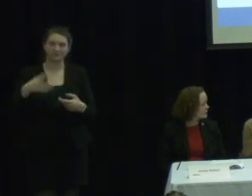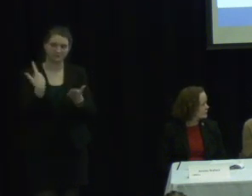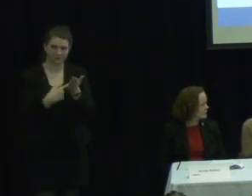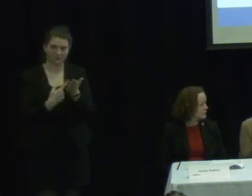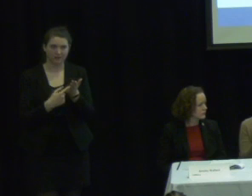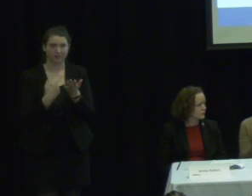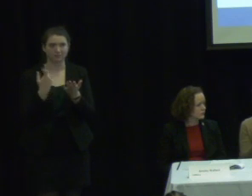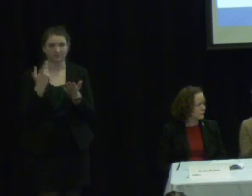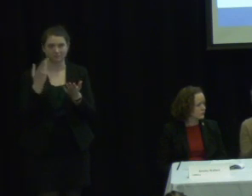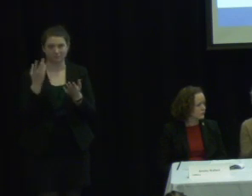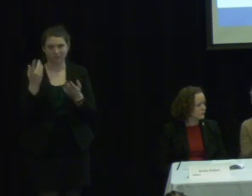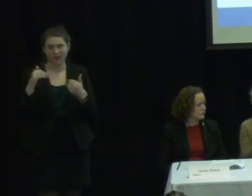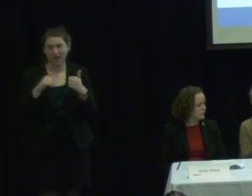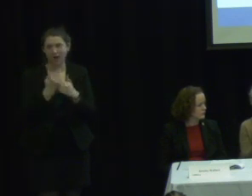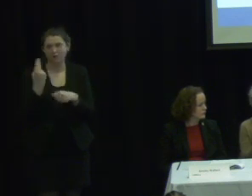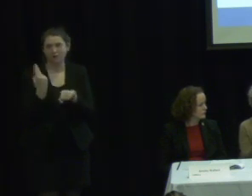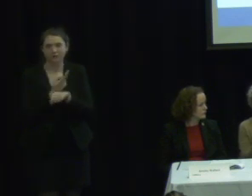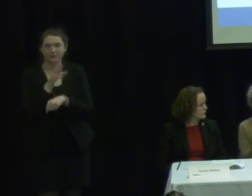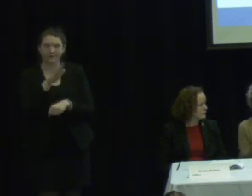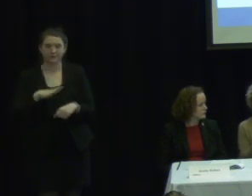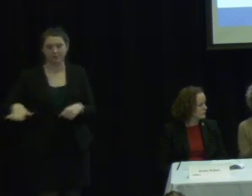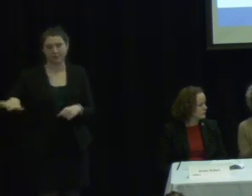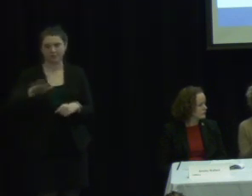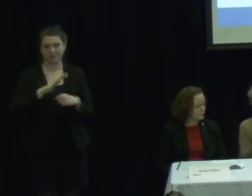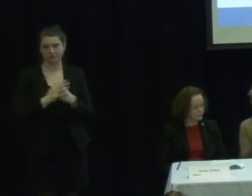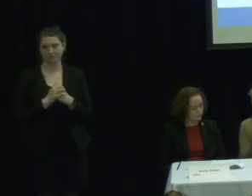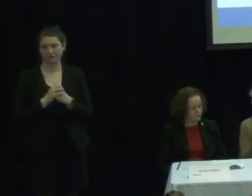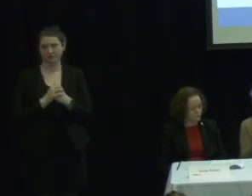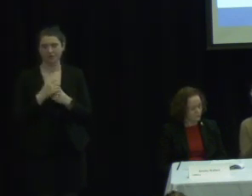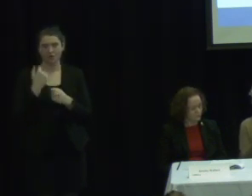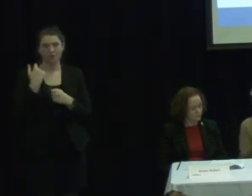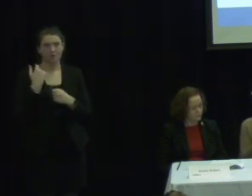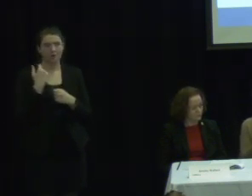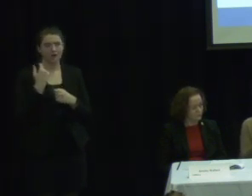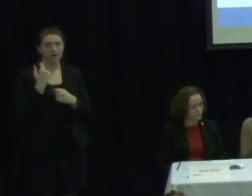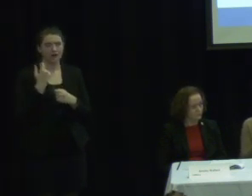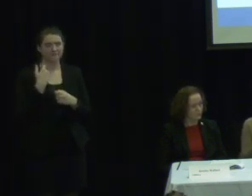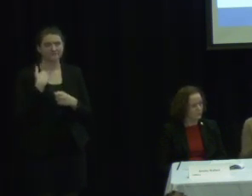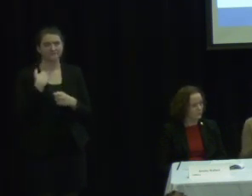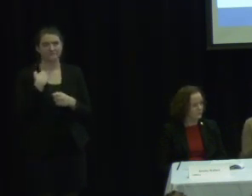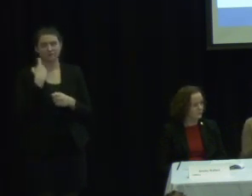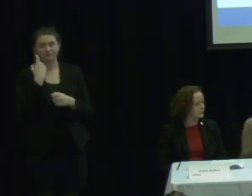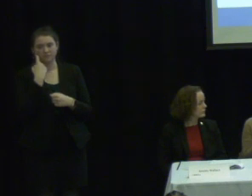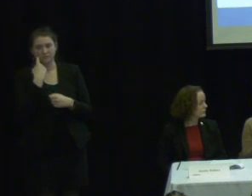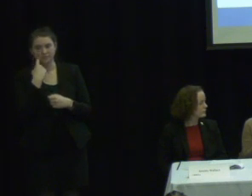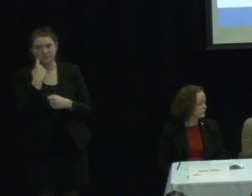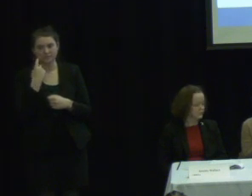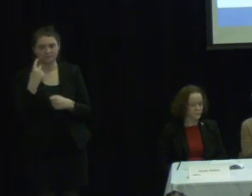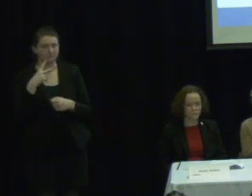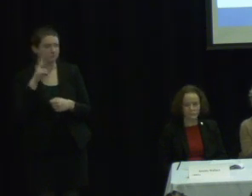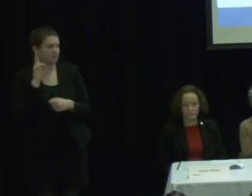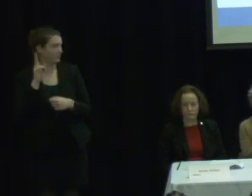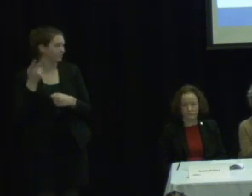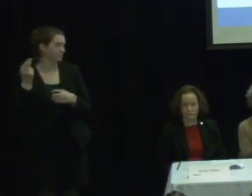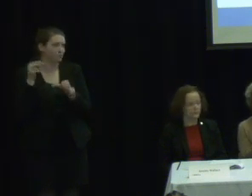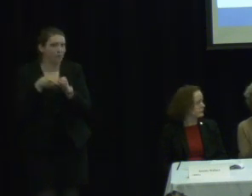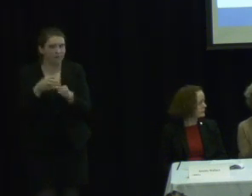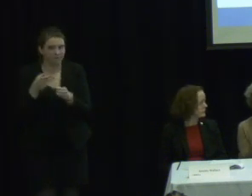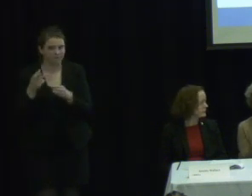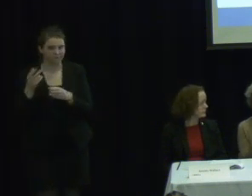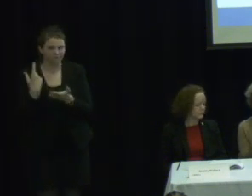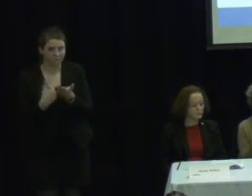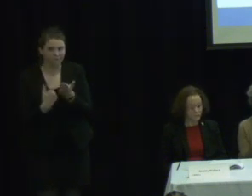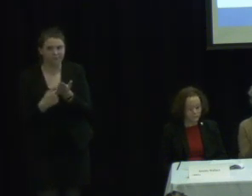should be used. So I've only been involved in this conversation for a couple of days, so I might not have all